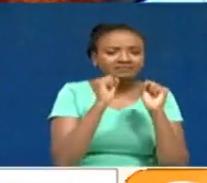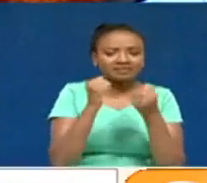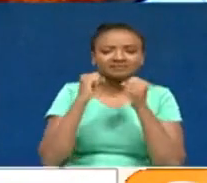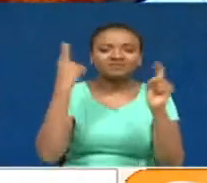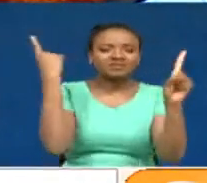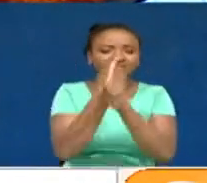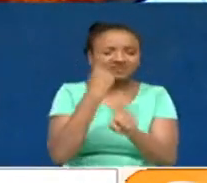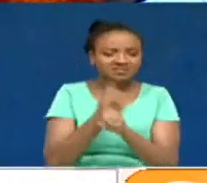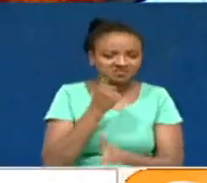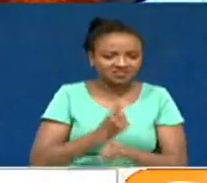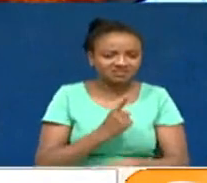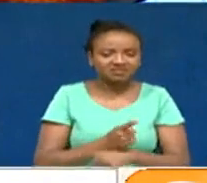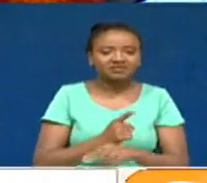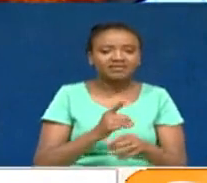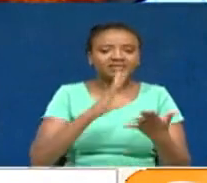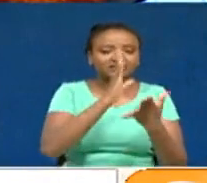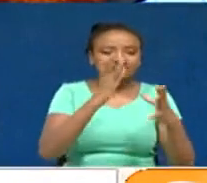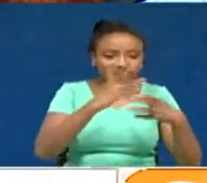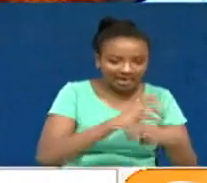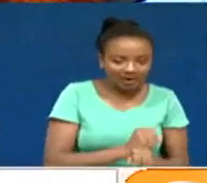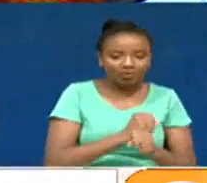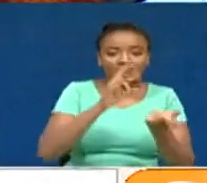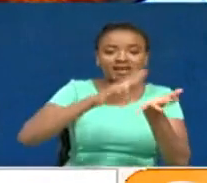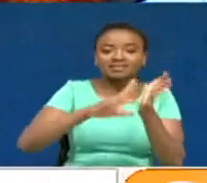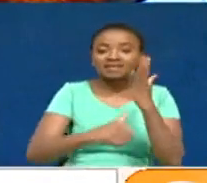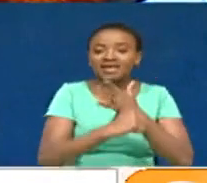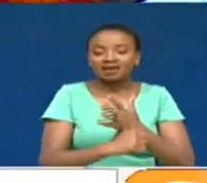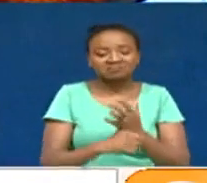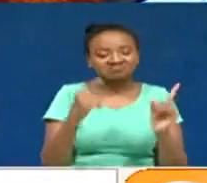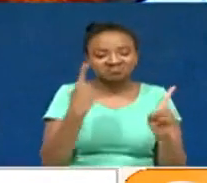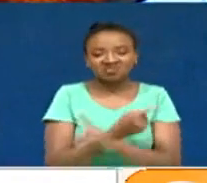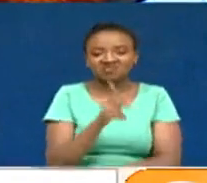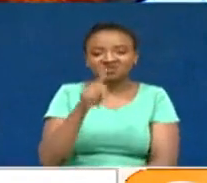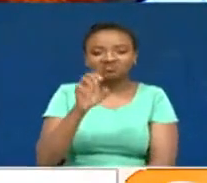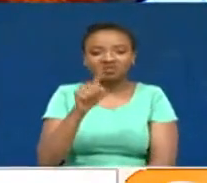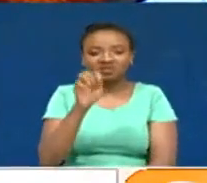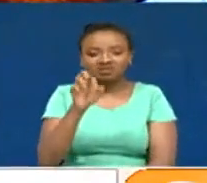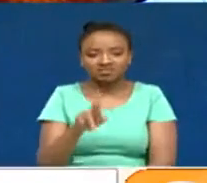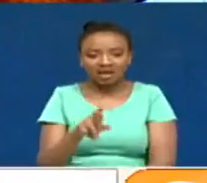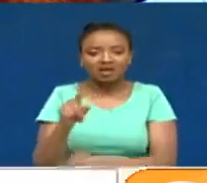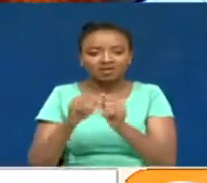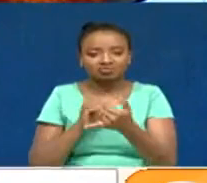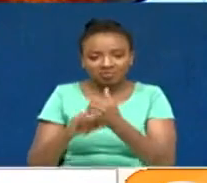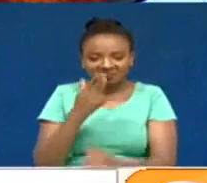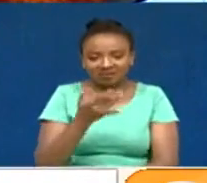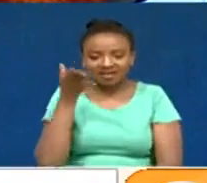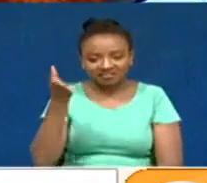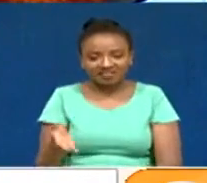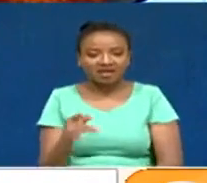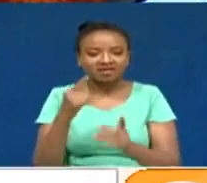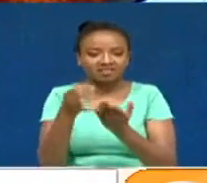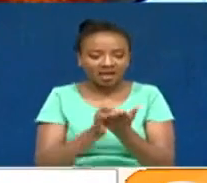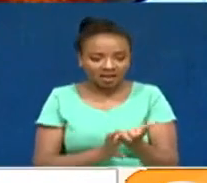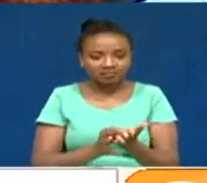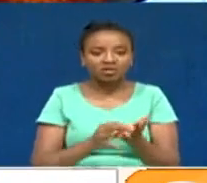and registered under Peter Njihia and his wife. The EACC also has in its sights a clerical officer at the Ministry of